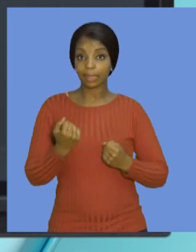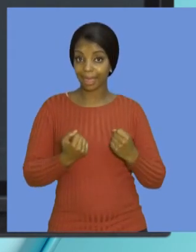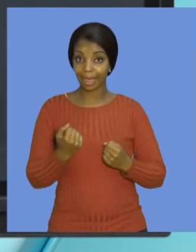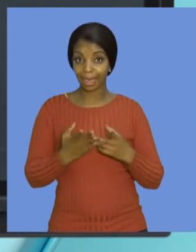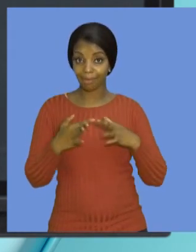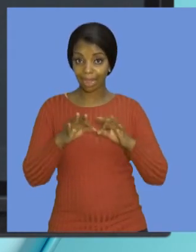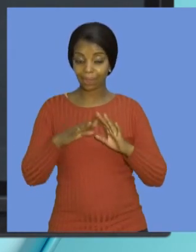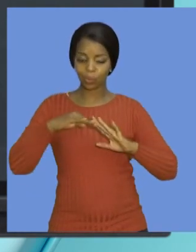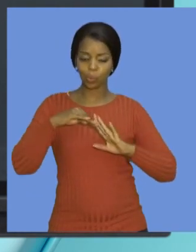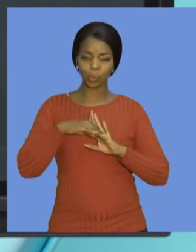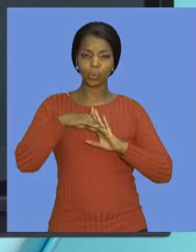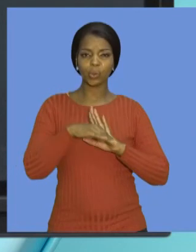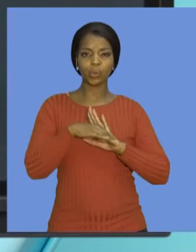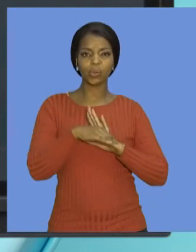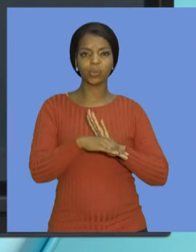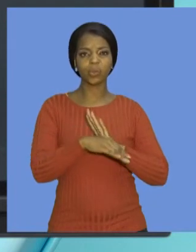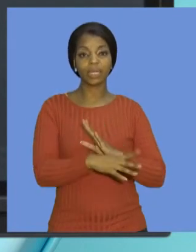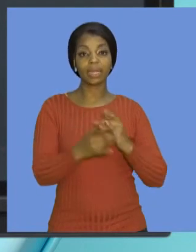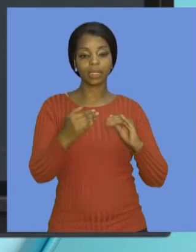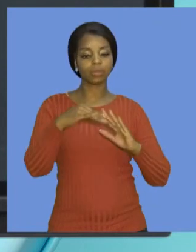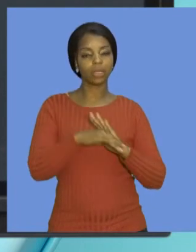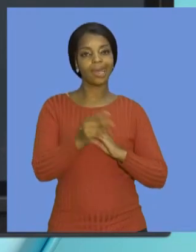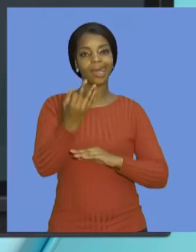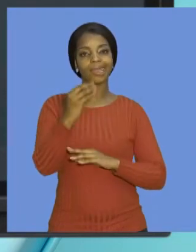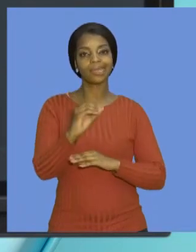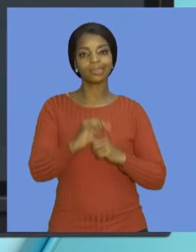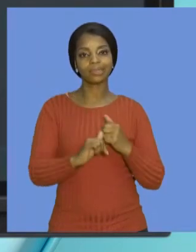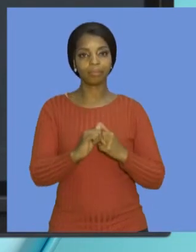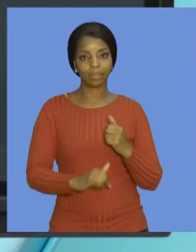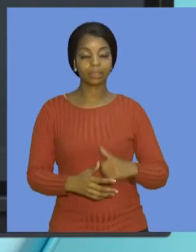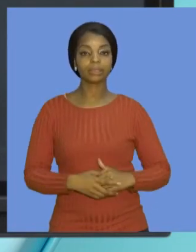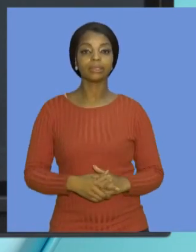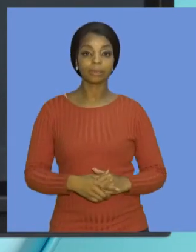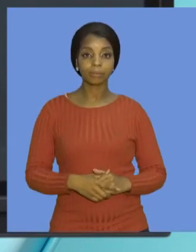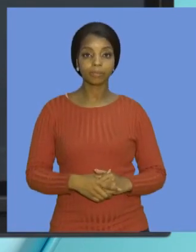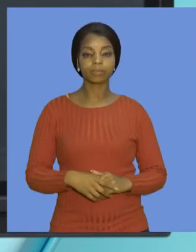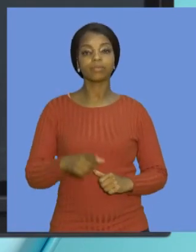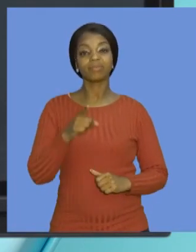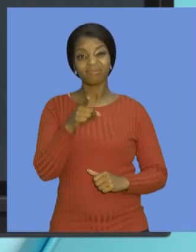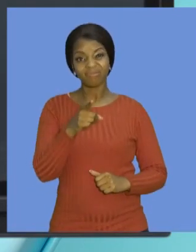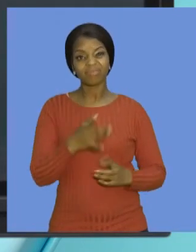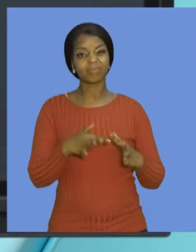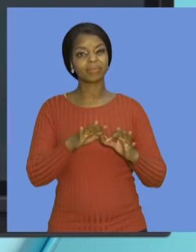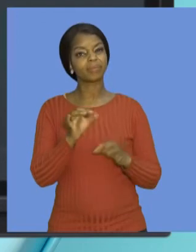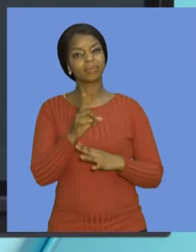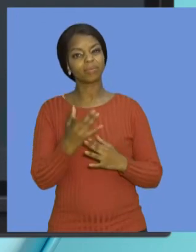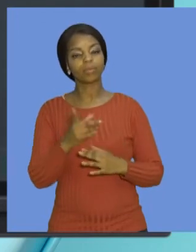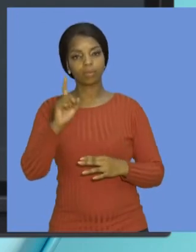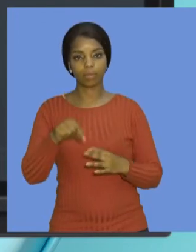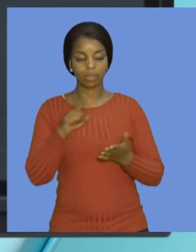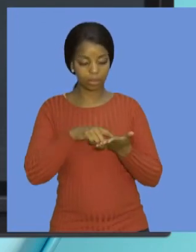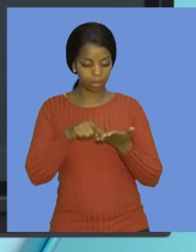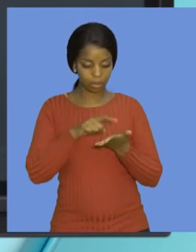it's depreciating. It's depreciating for 30 months. What is the scrap value or book value after 30 months? You